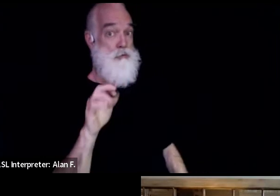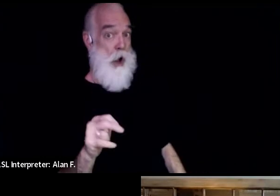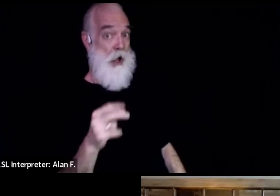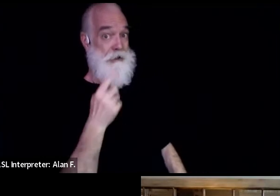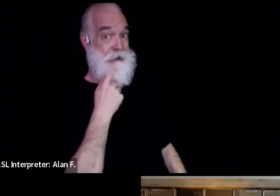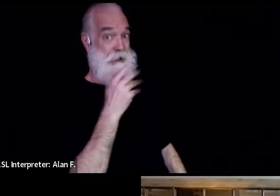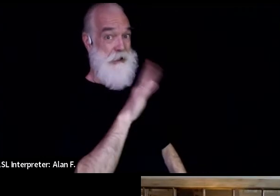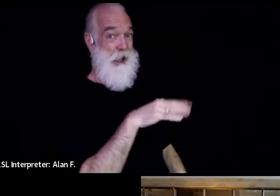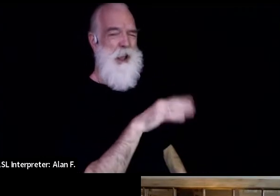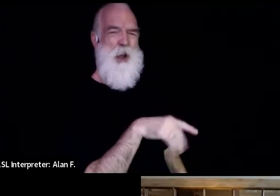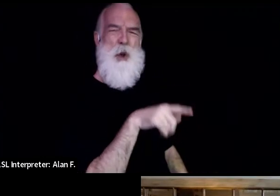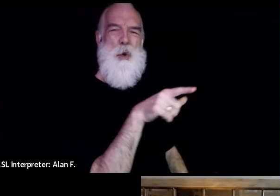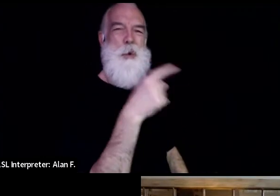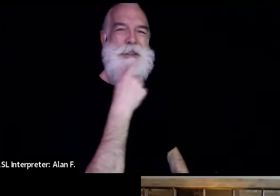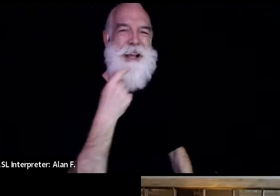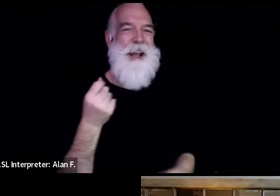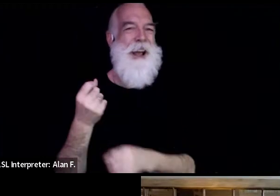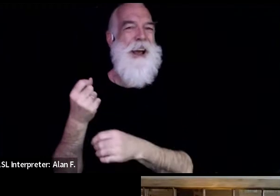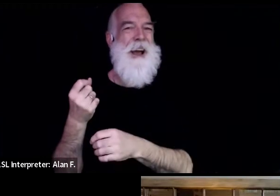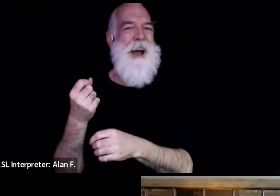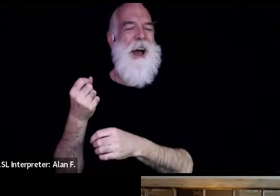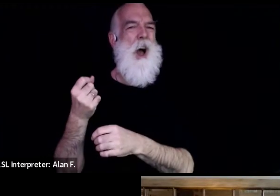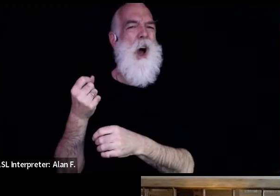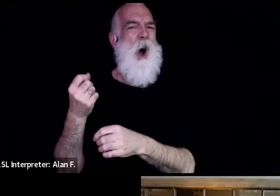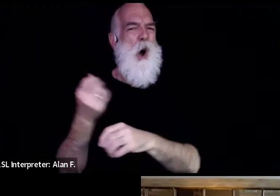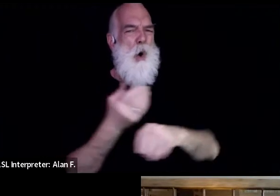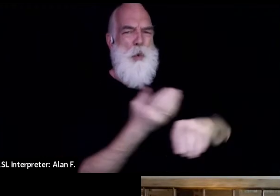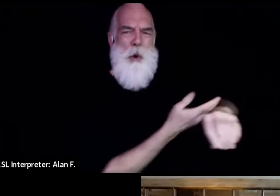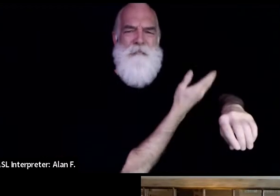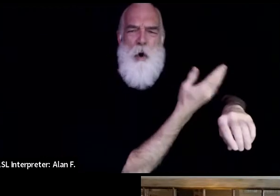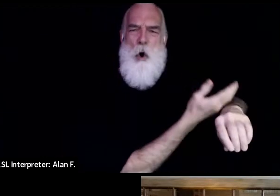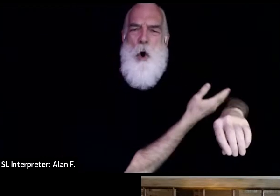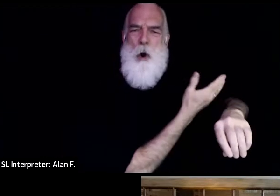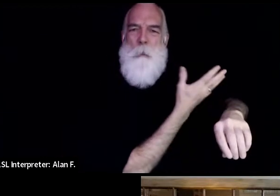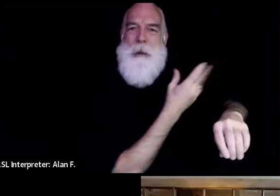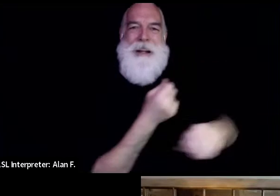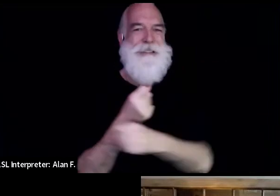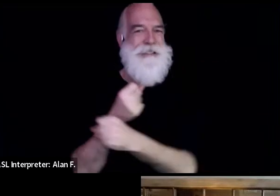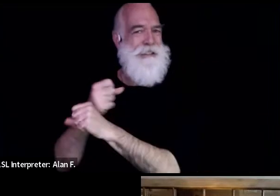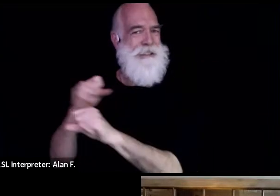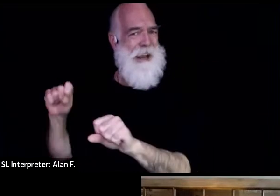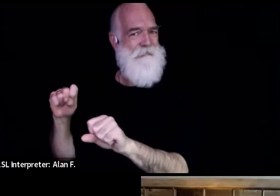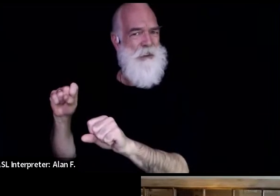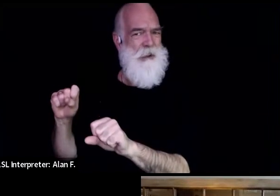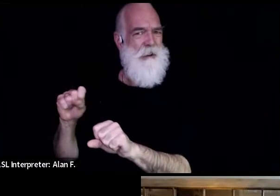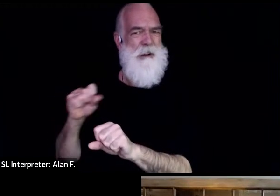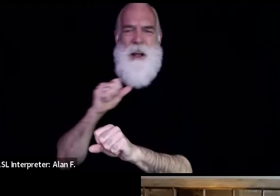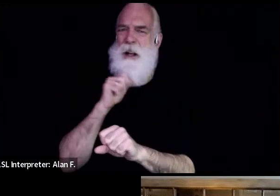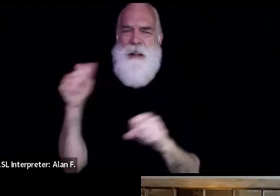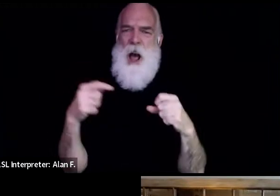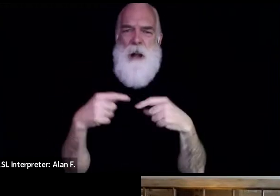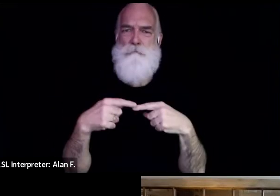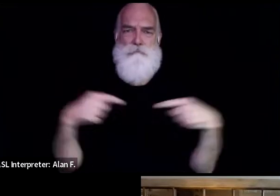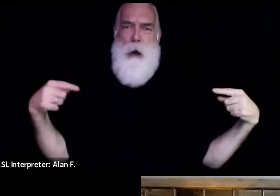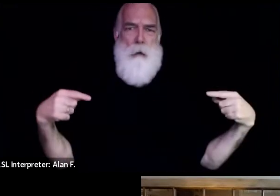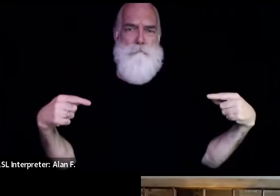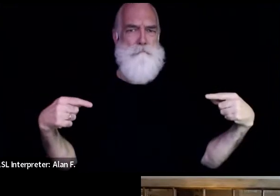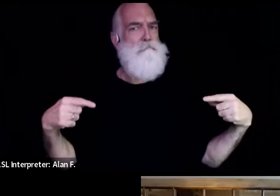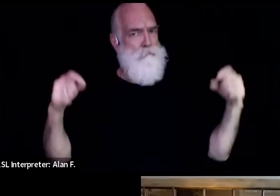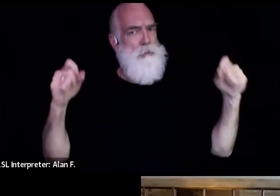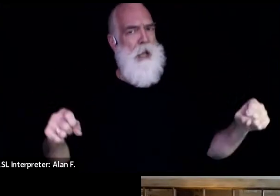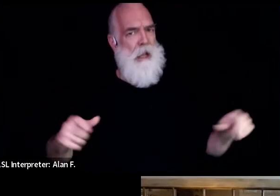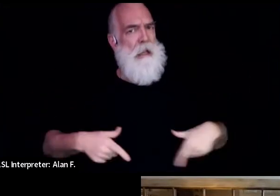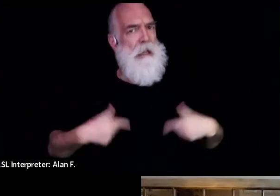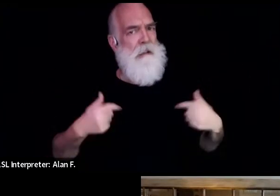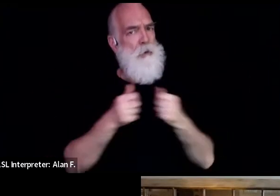Perhaps even they are synergistic. What is the relationship in your mind between reform and safety? Certainly the critics say,